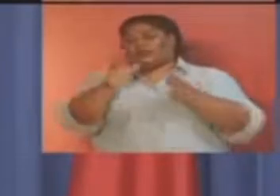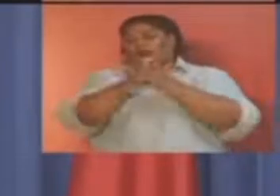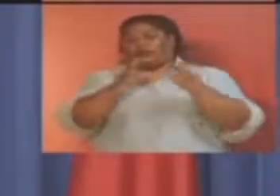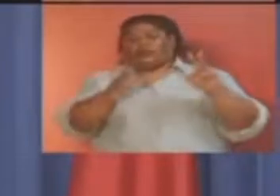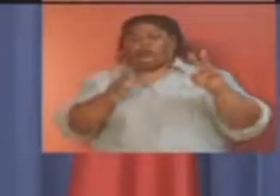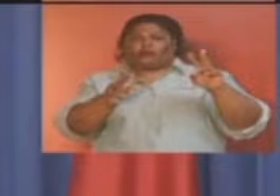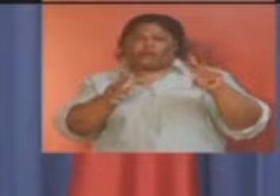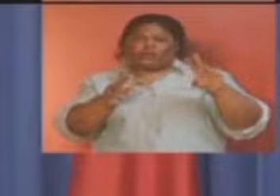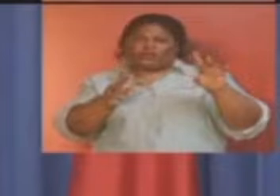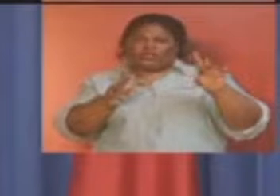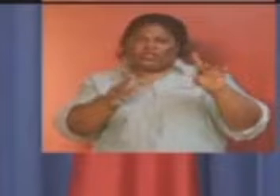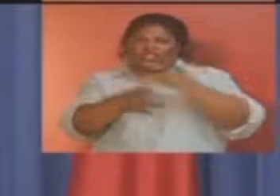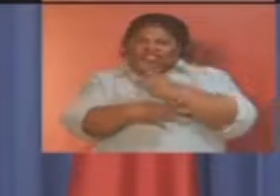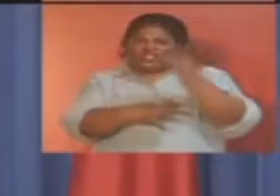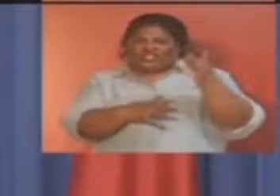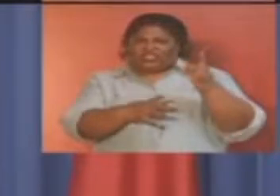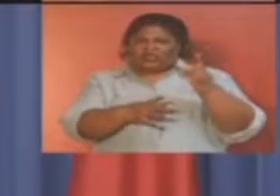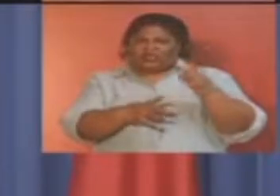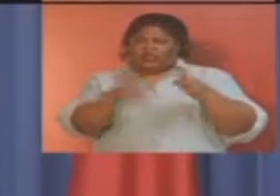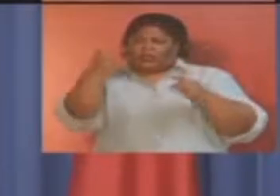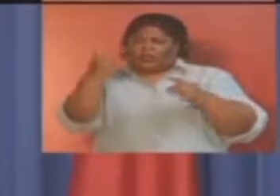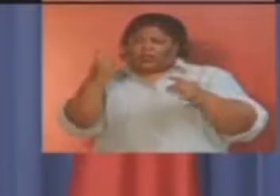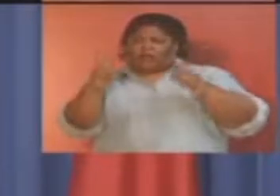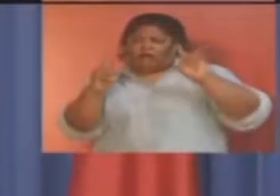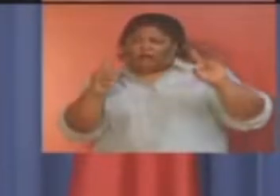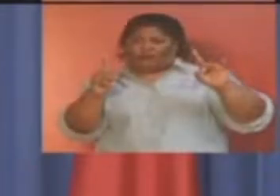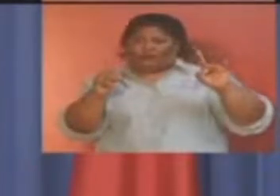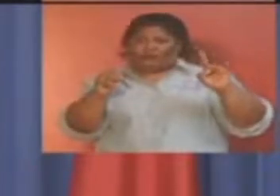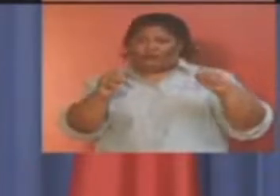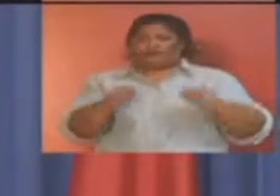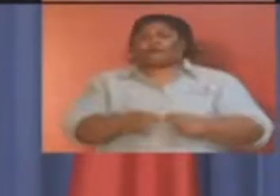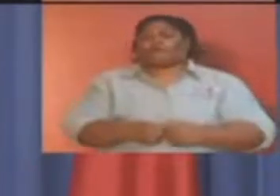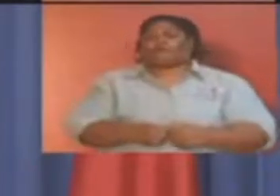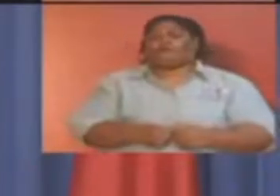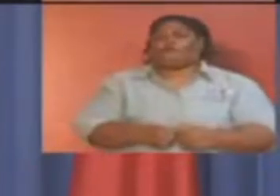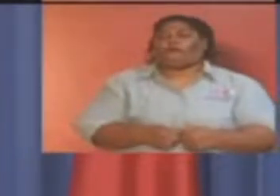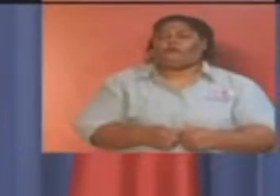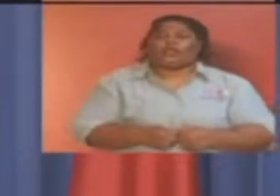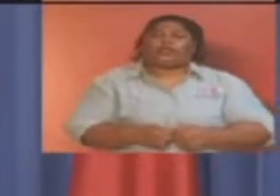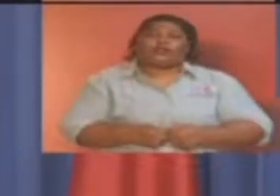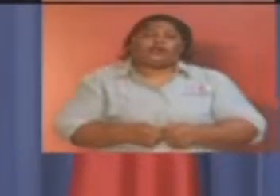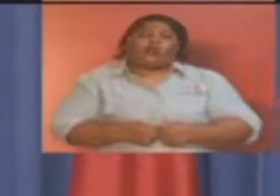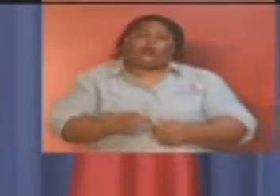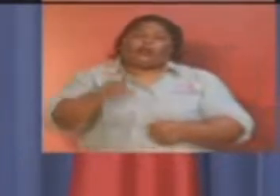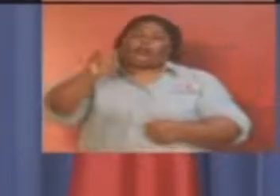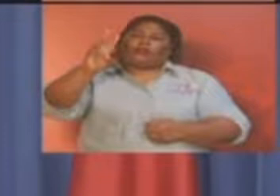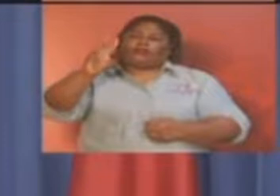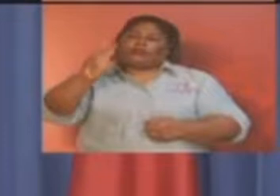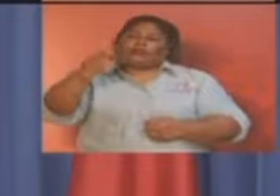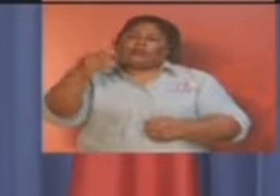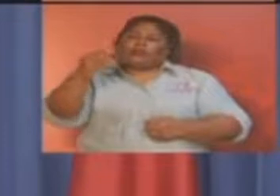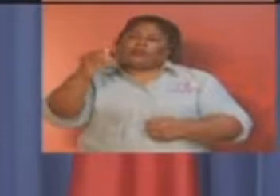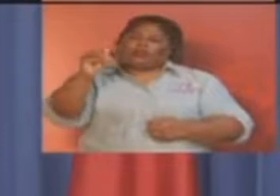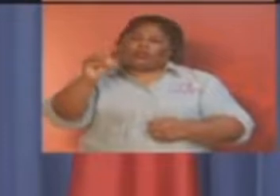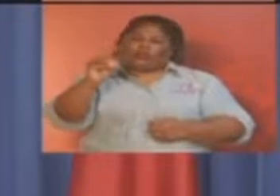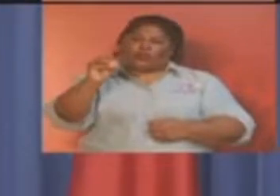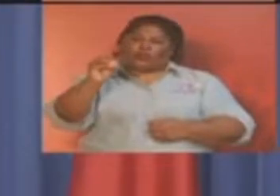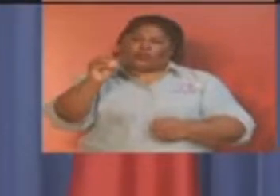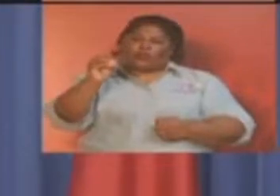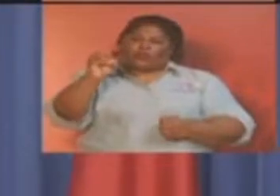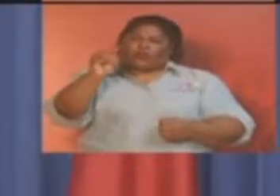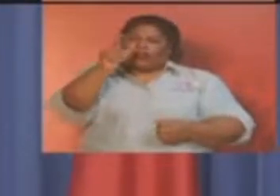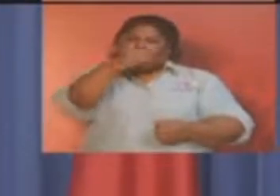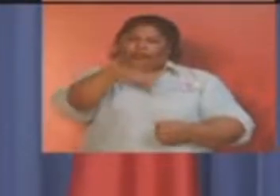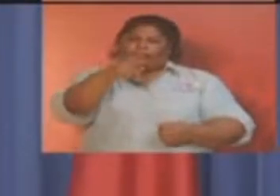dose. And it actually, this particular vaccine is given an efficacy out of WHO of 78.1% in